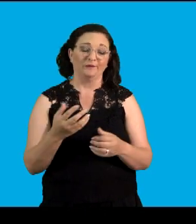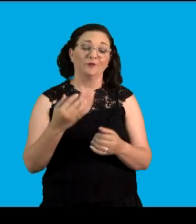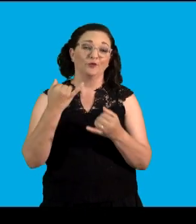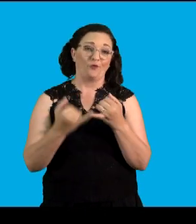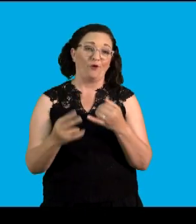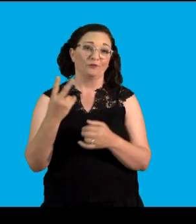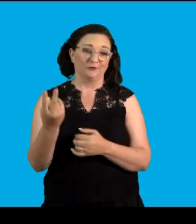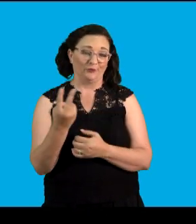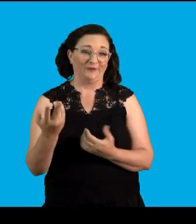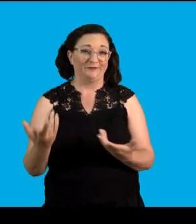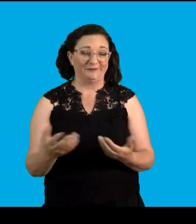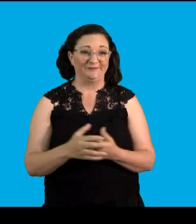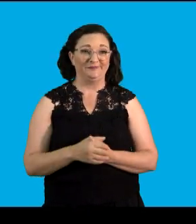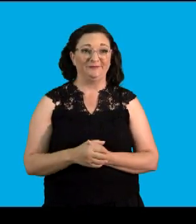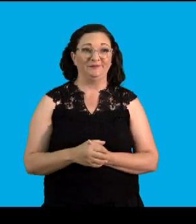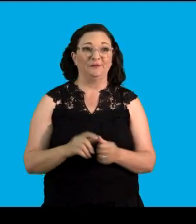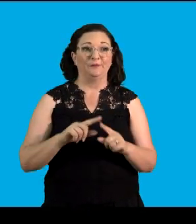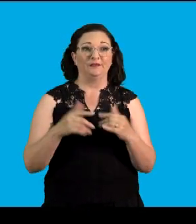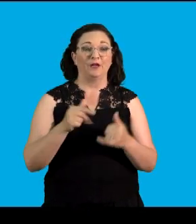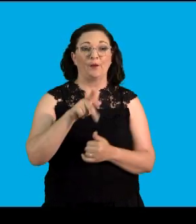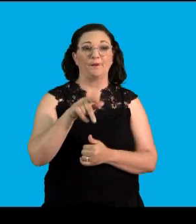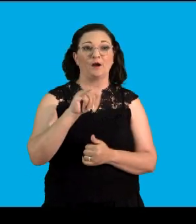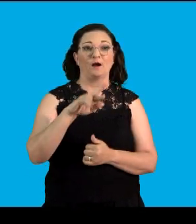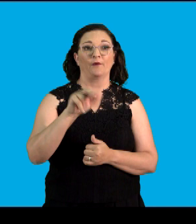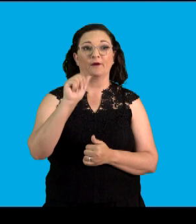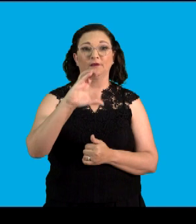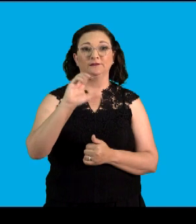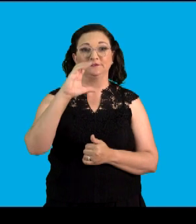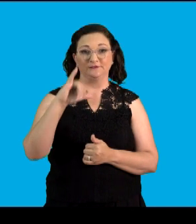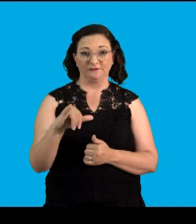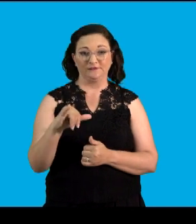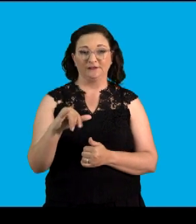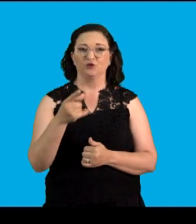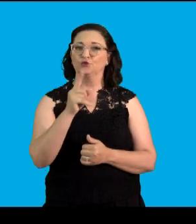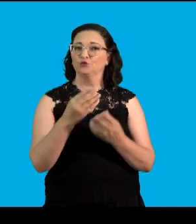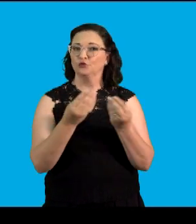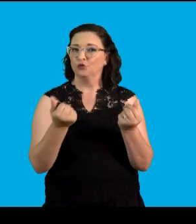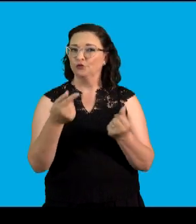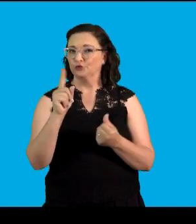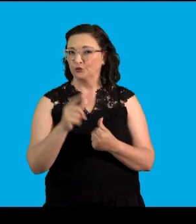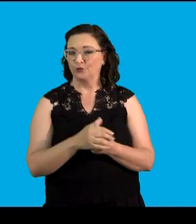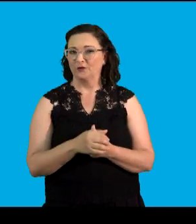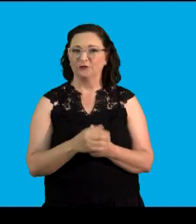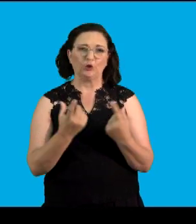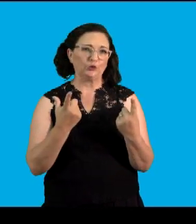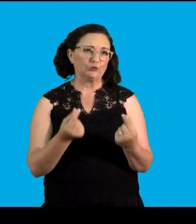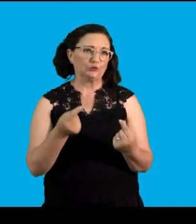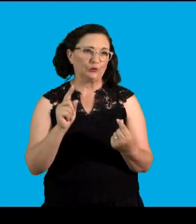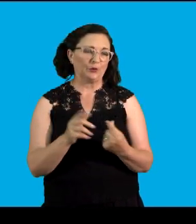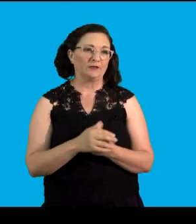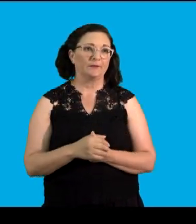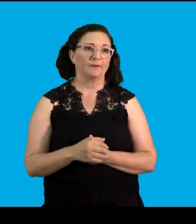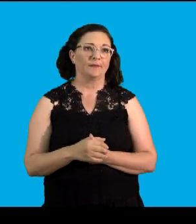be incorrect. So for piracy, what are the solutions? What can you do? All right, let's write